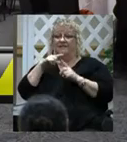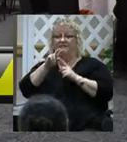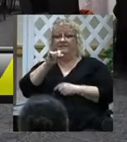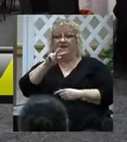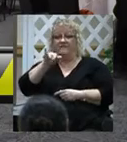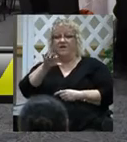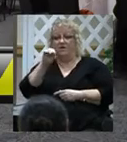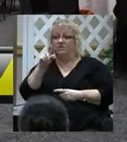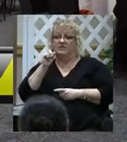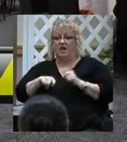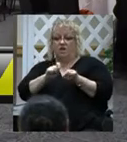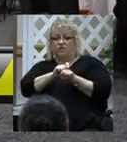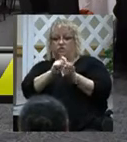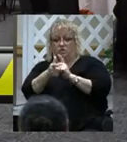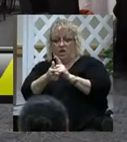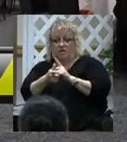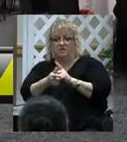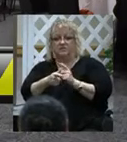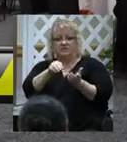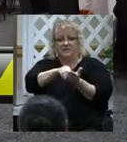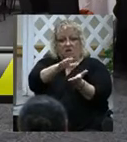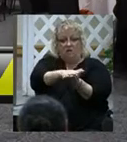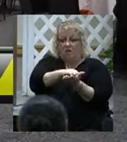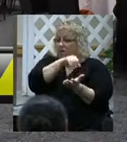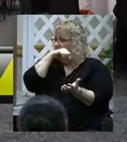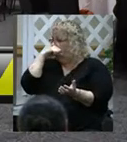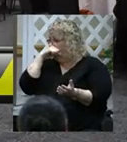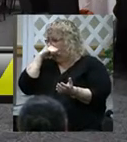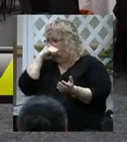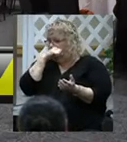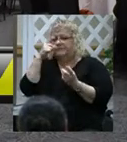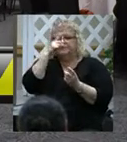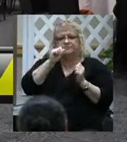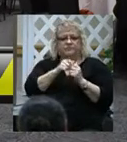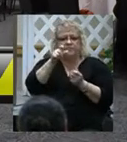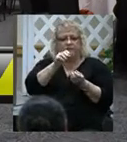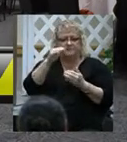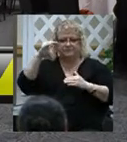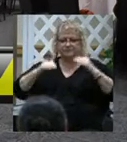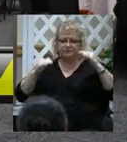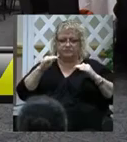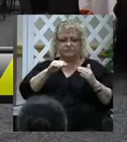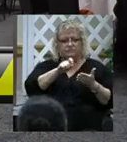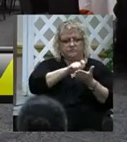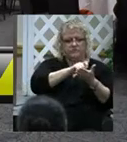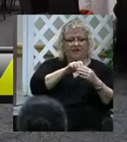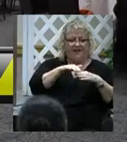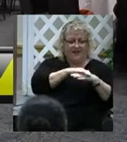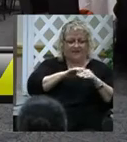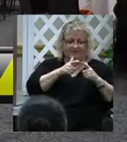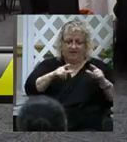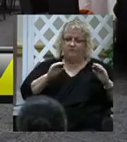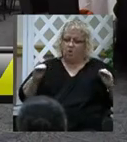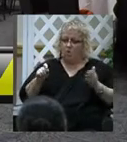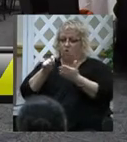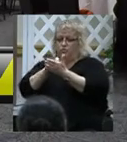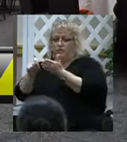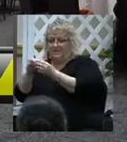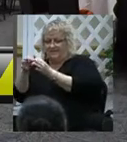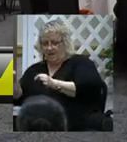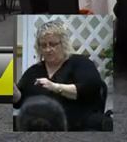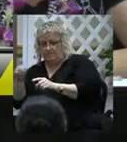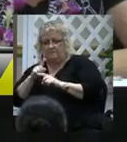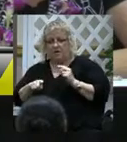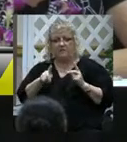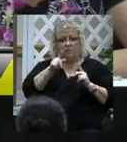about translating vital documents. So I'm wondering, how do you balance that? The native language doesn't have a written language, but